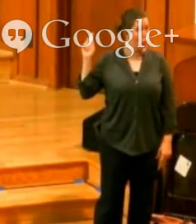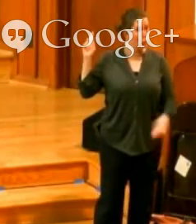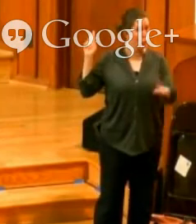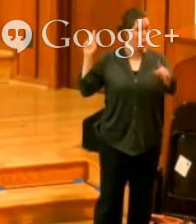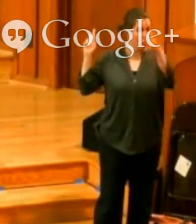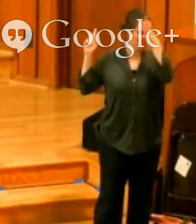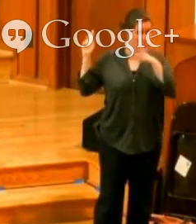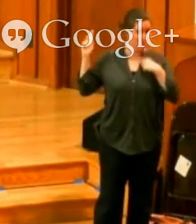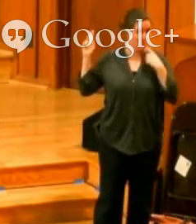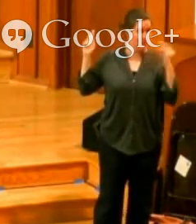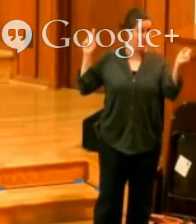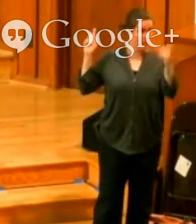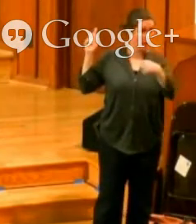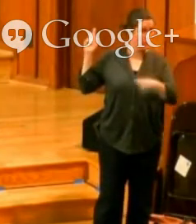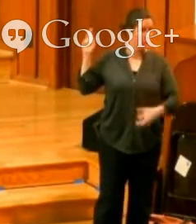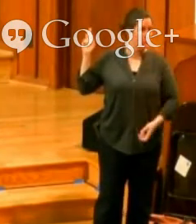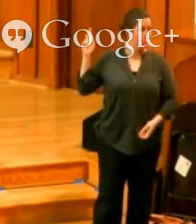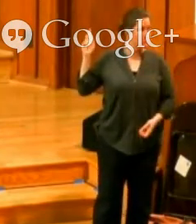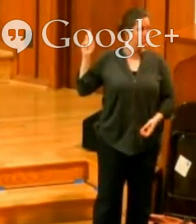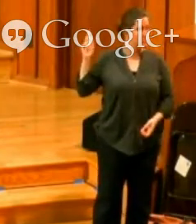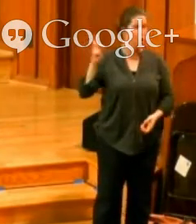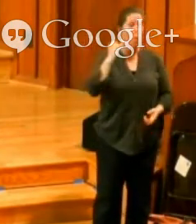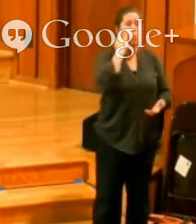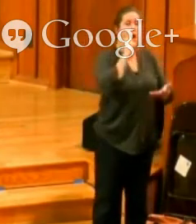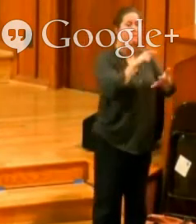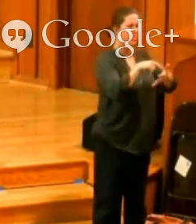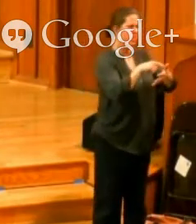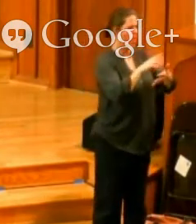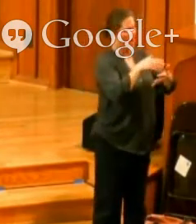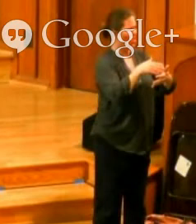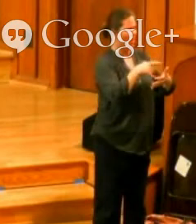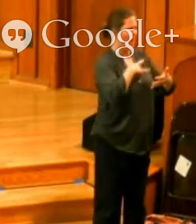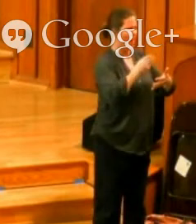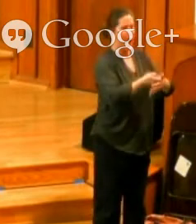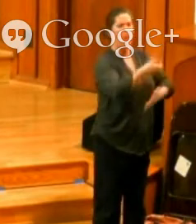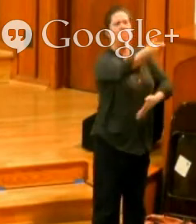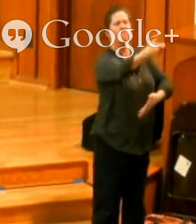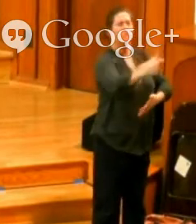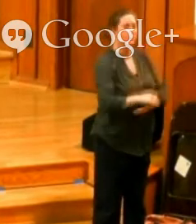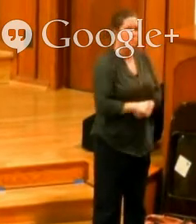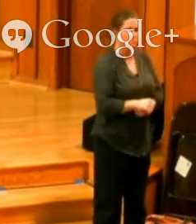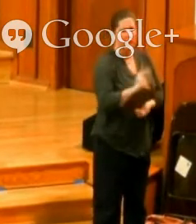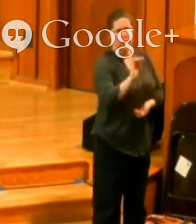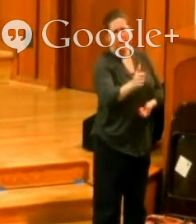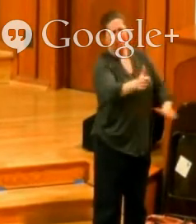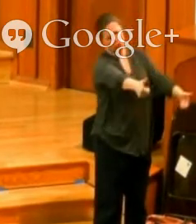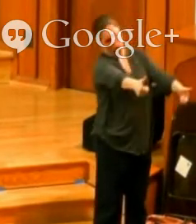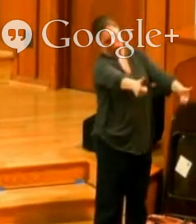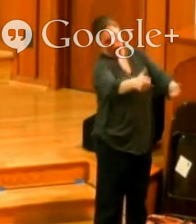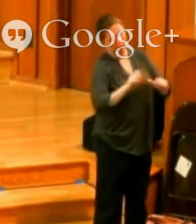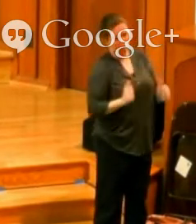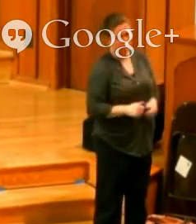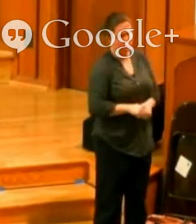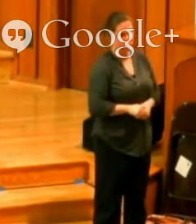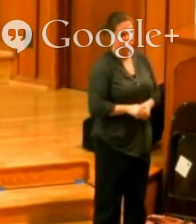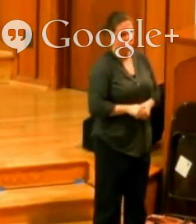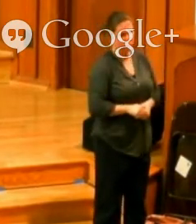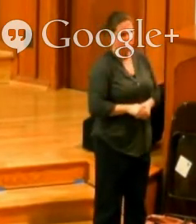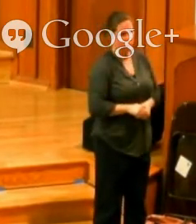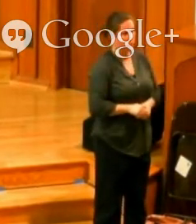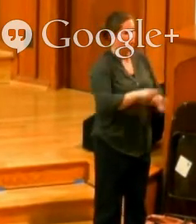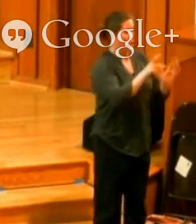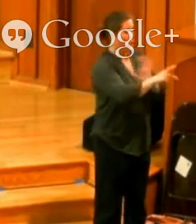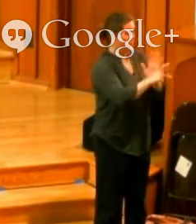Well, yeah, it does. What if we did away with thou shalt not kill? What if we threw that one out? Hey, killing's absolutely okay. No more